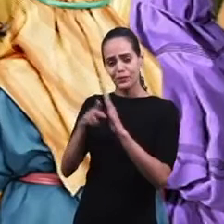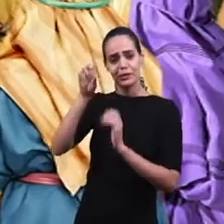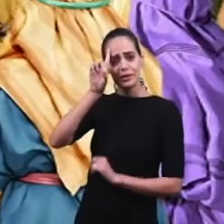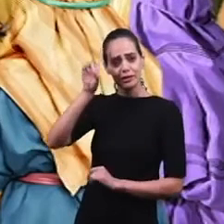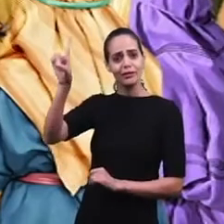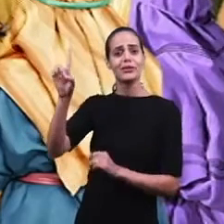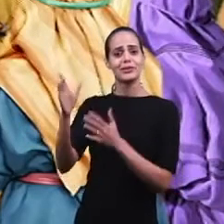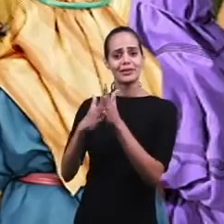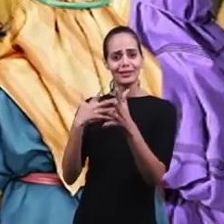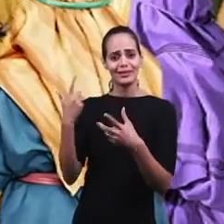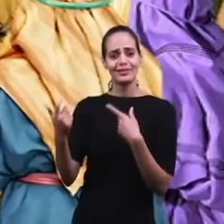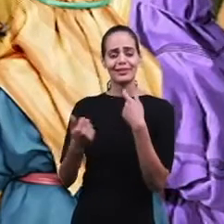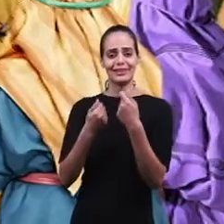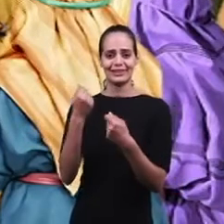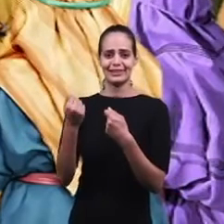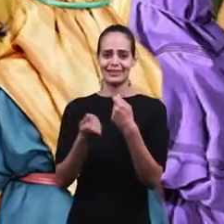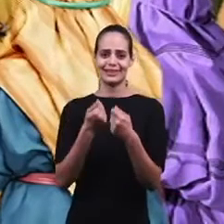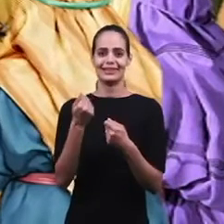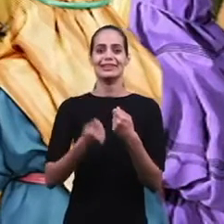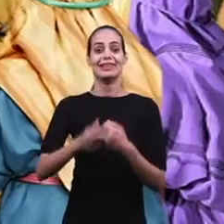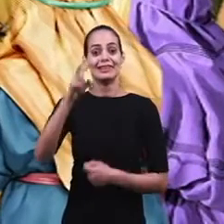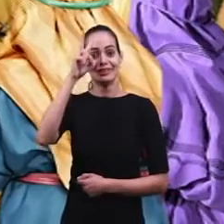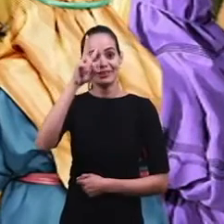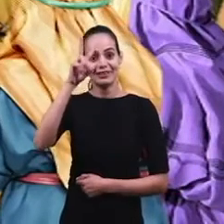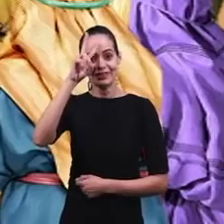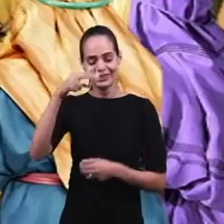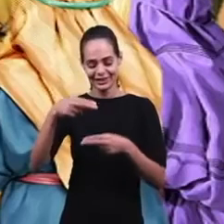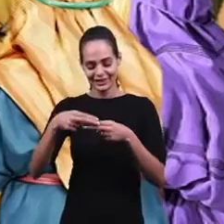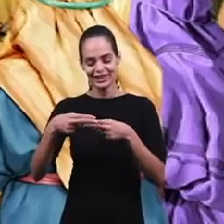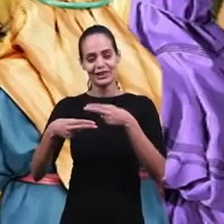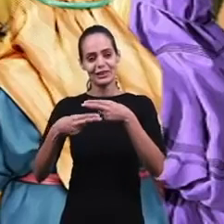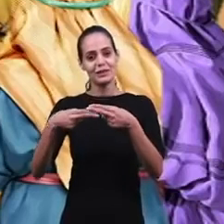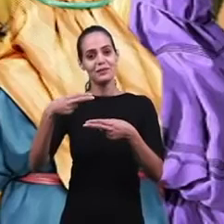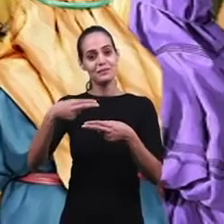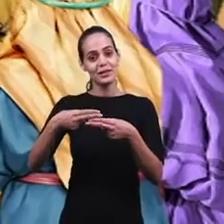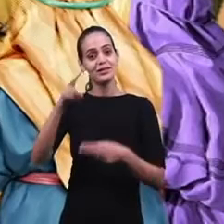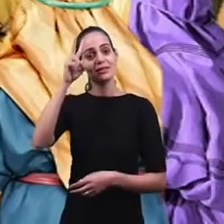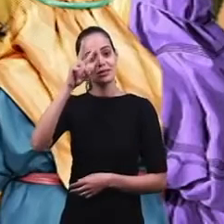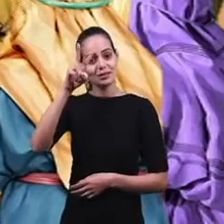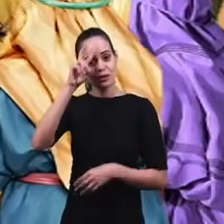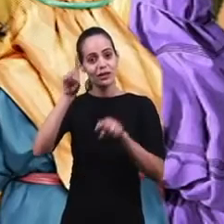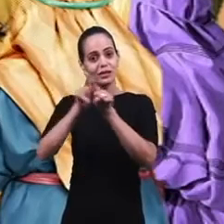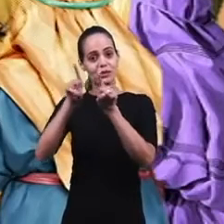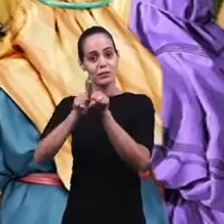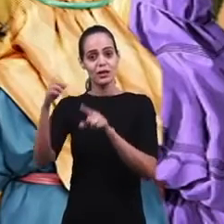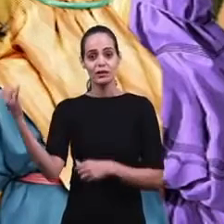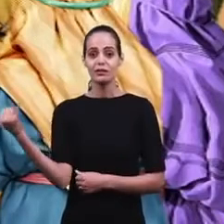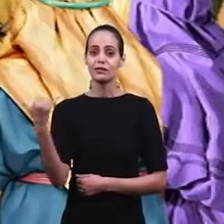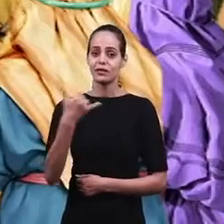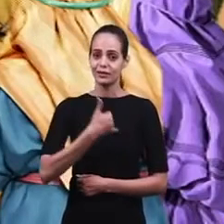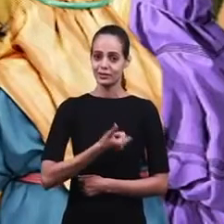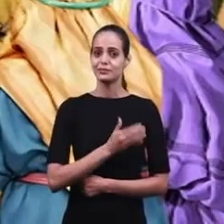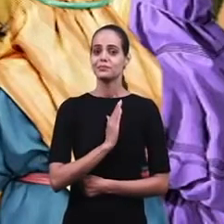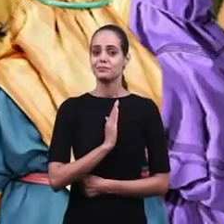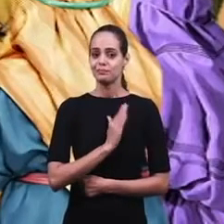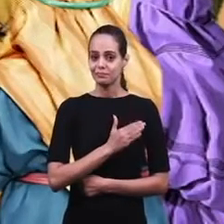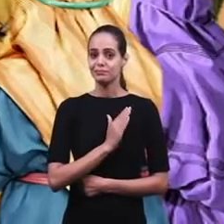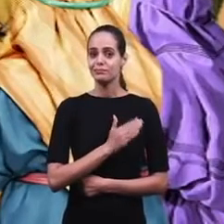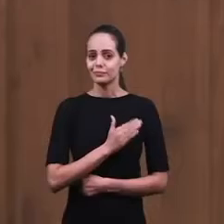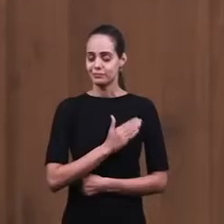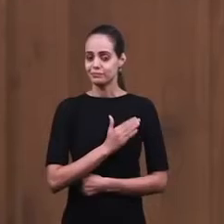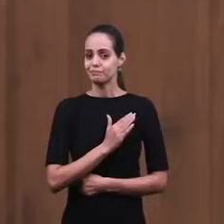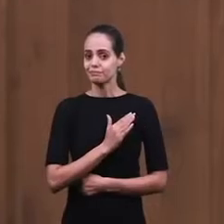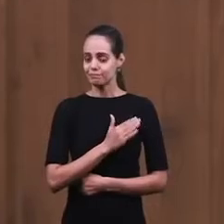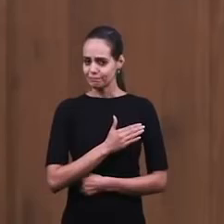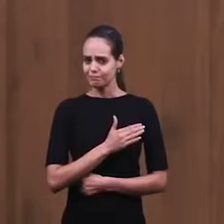story. And this story wants to speak to our hearts. Many have been in a situation in which